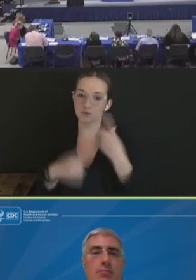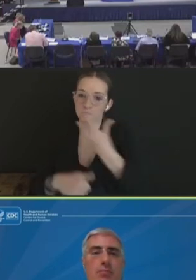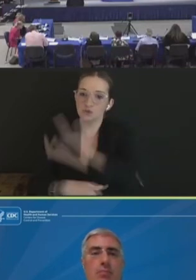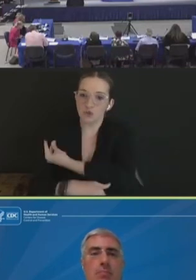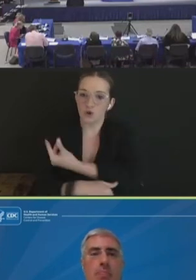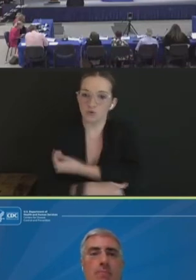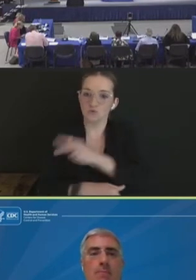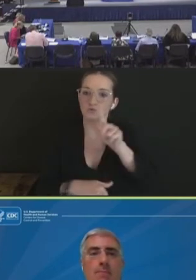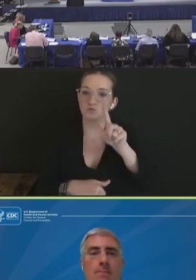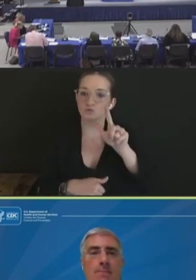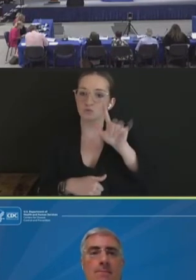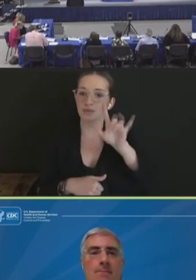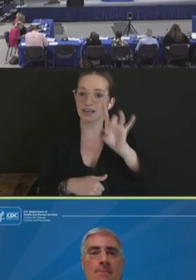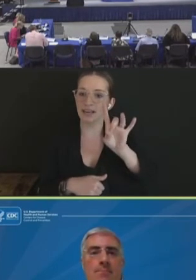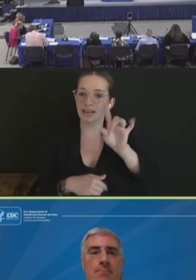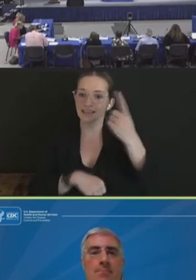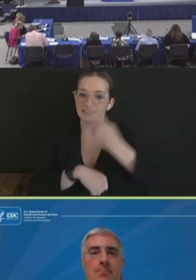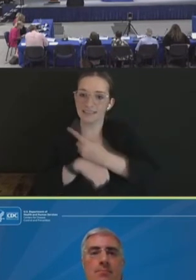slide.